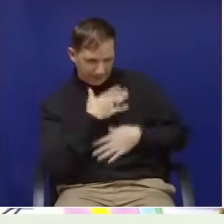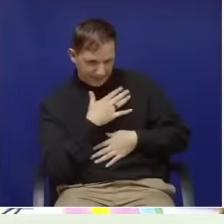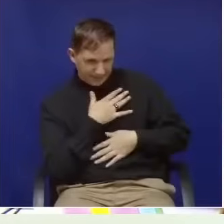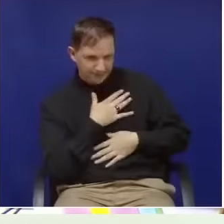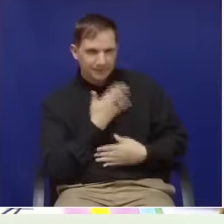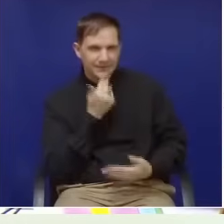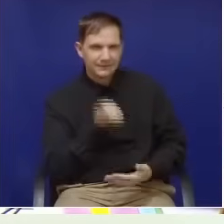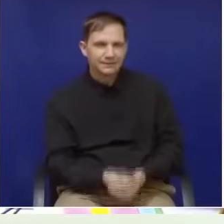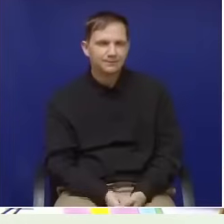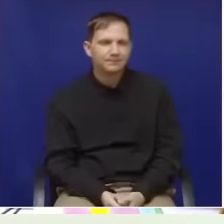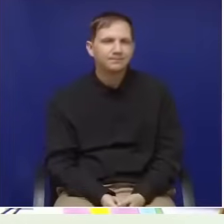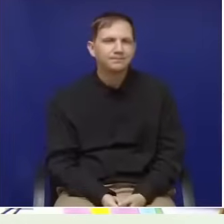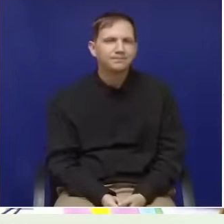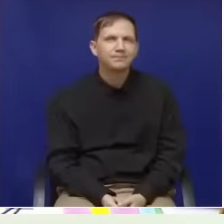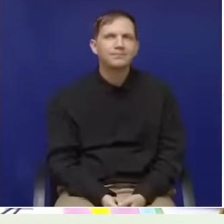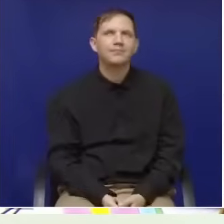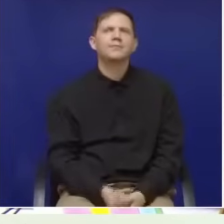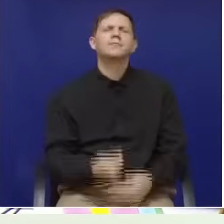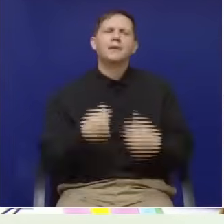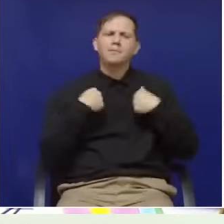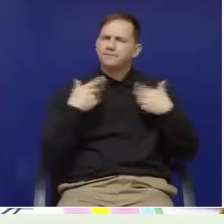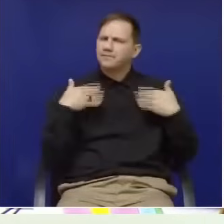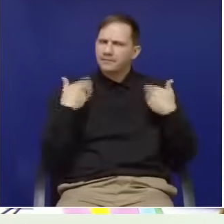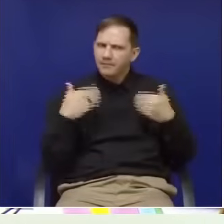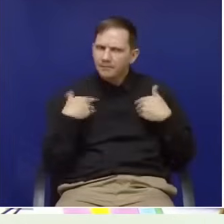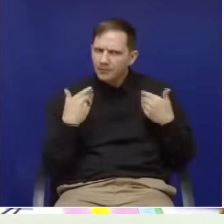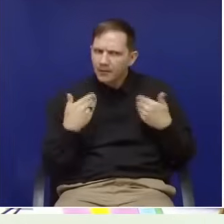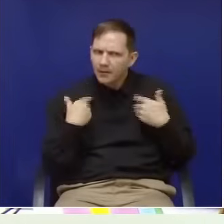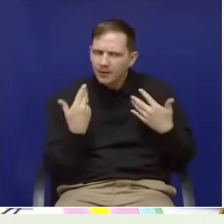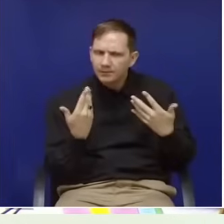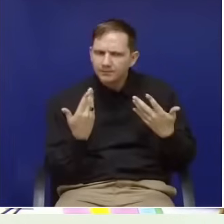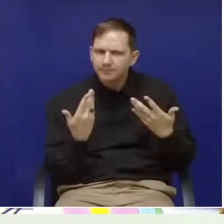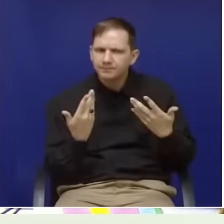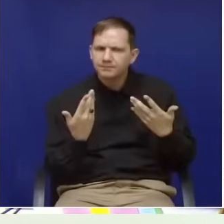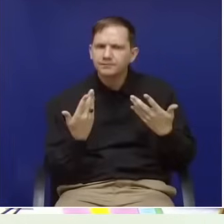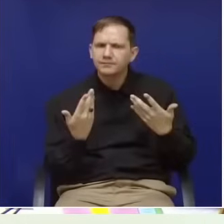Minister, I'm happy that you've made this